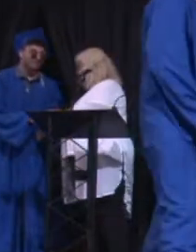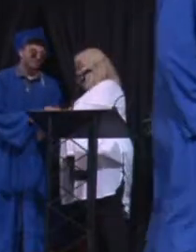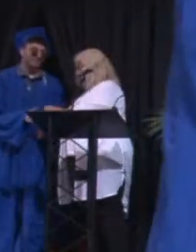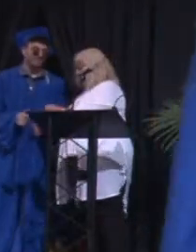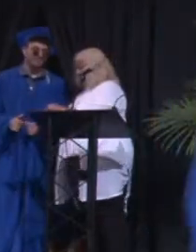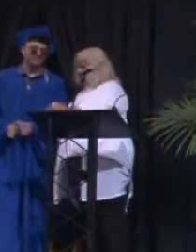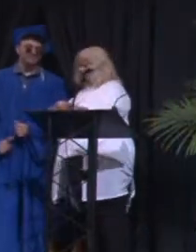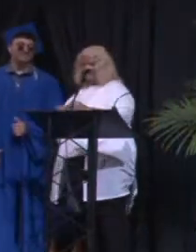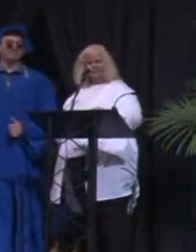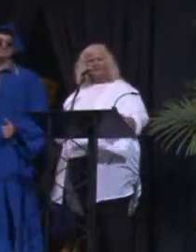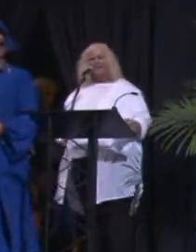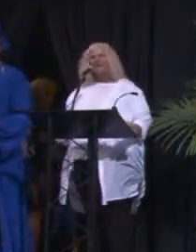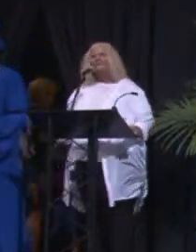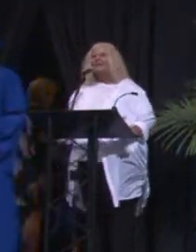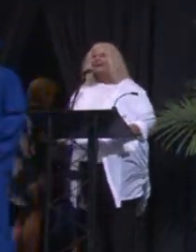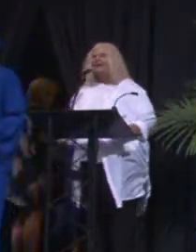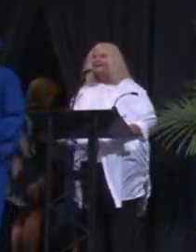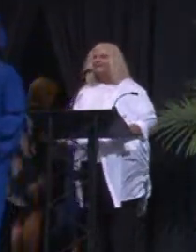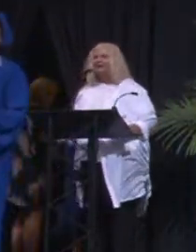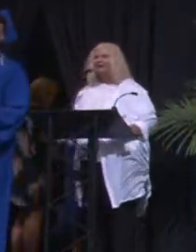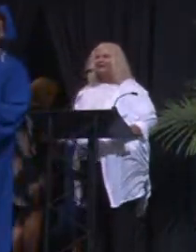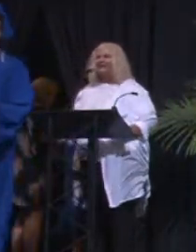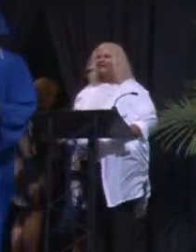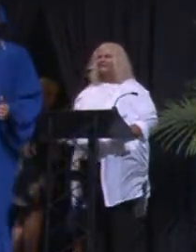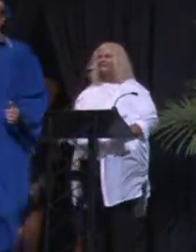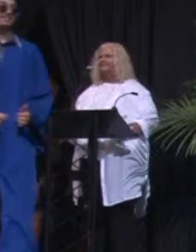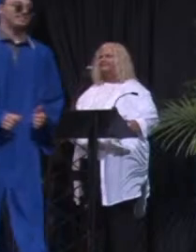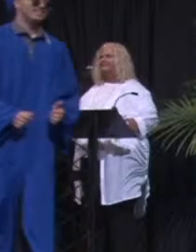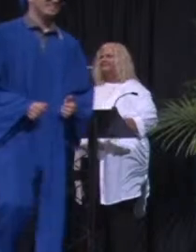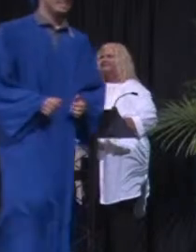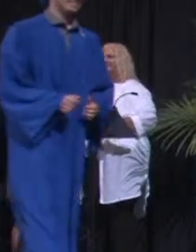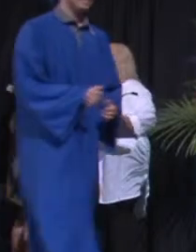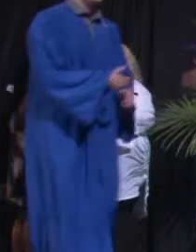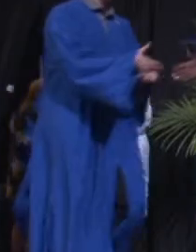Mikkel Sullivan. Mikkel Sullivan.